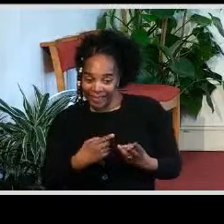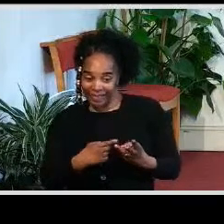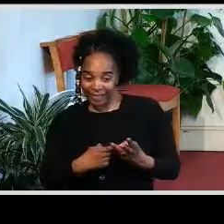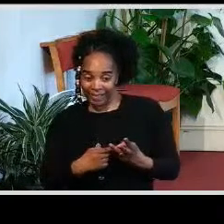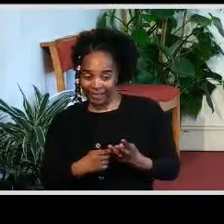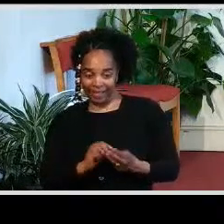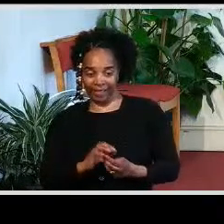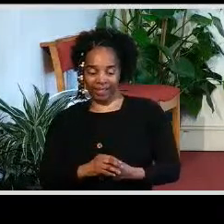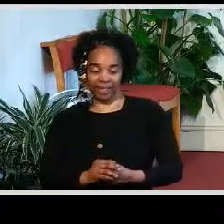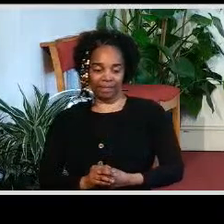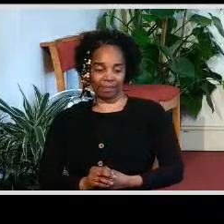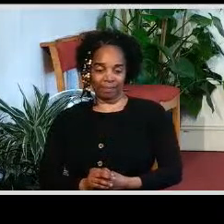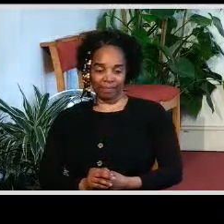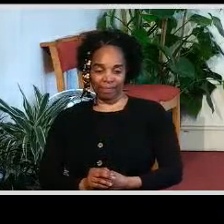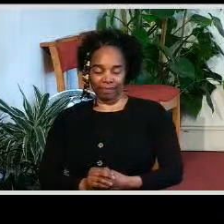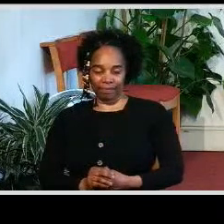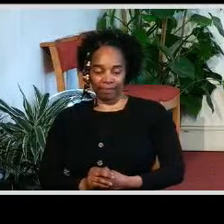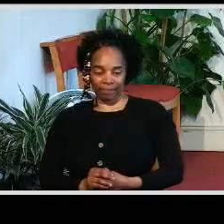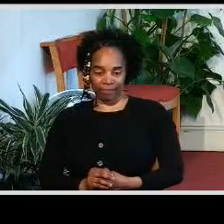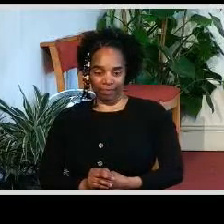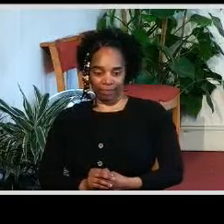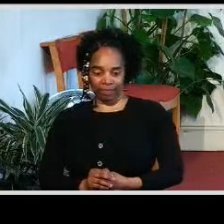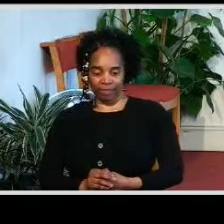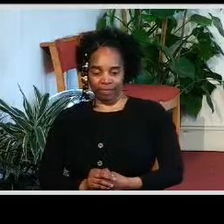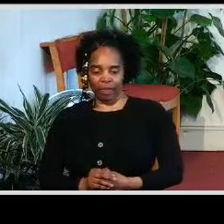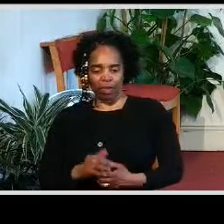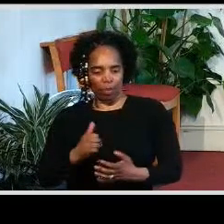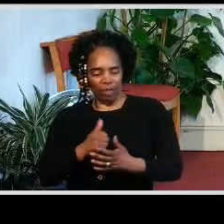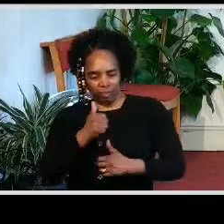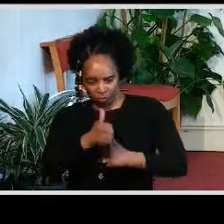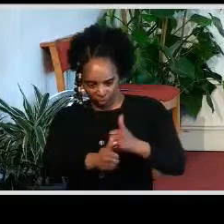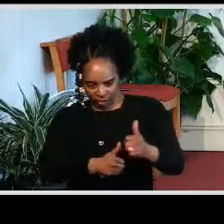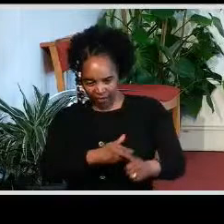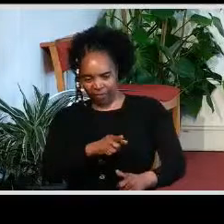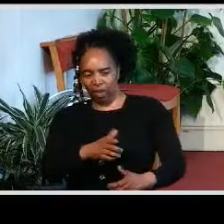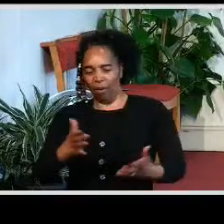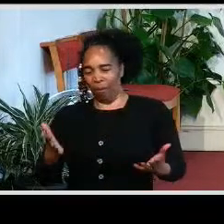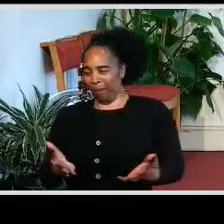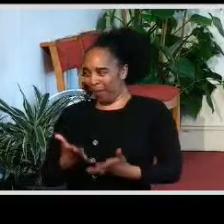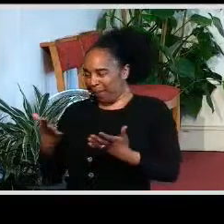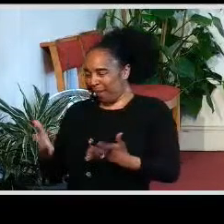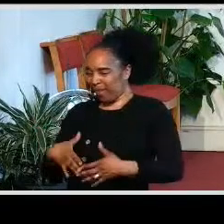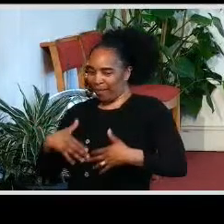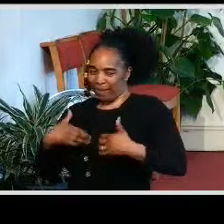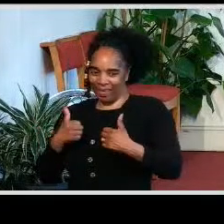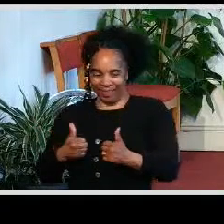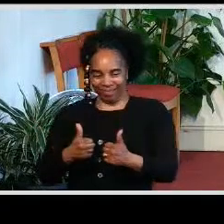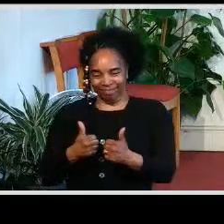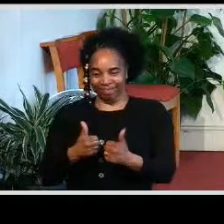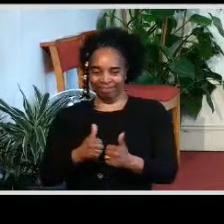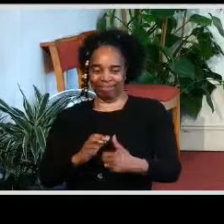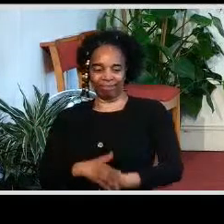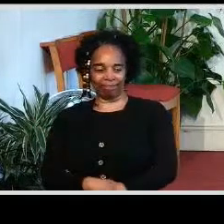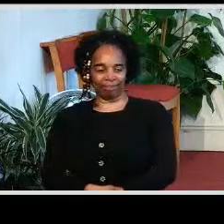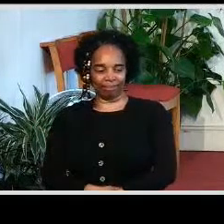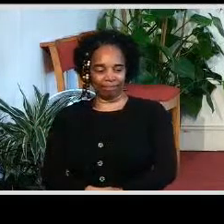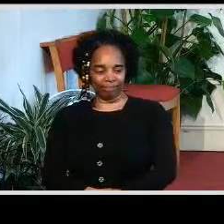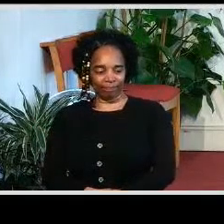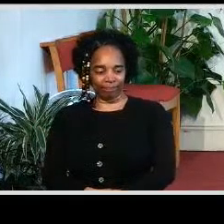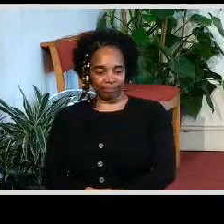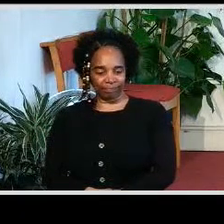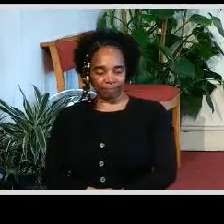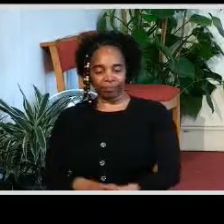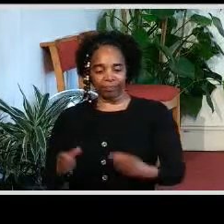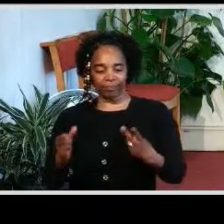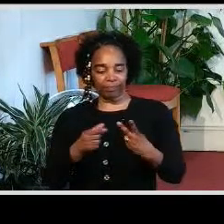something back that fell down. Praise them so that they are encouraged to do the correct thing. Okay?